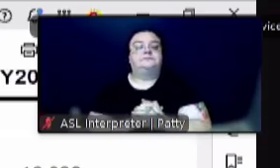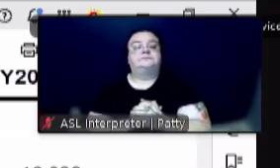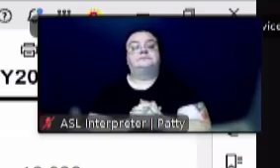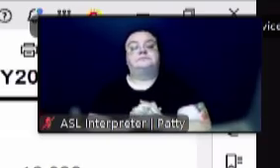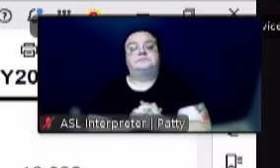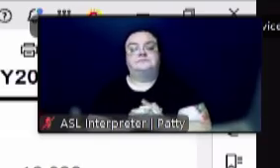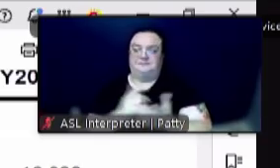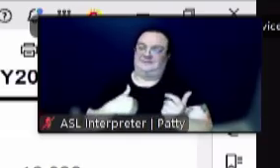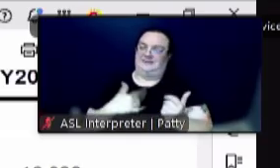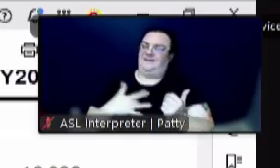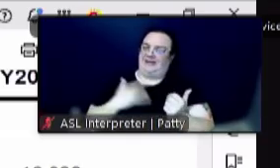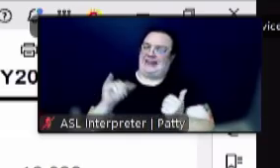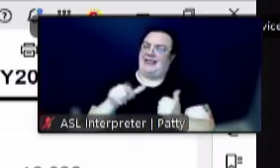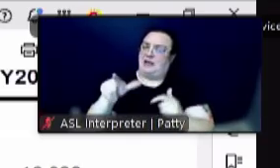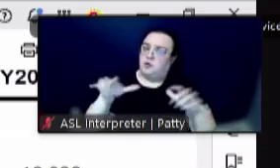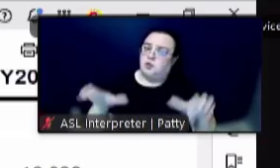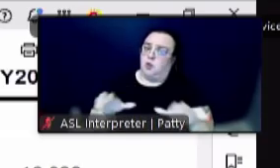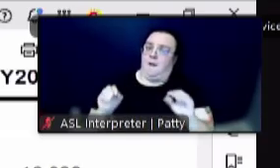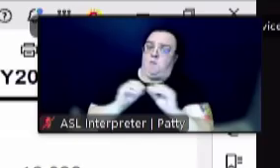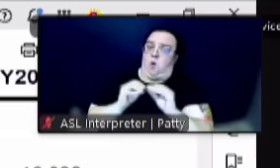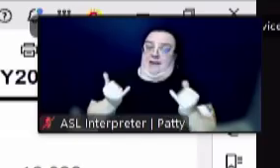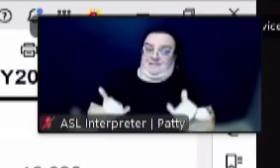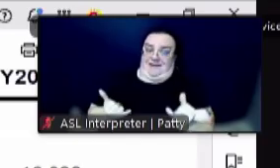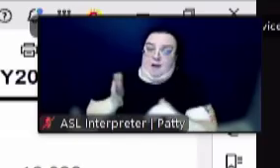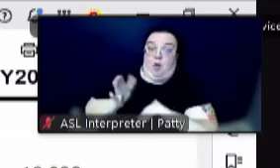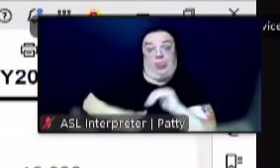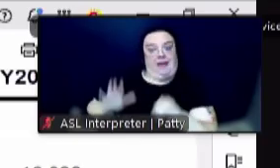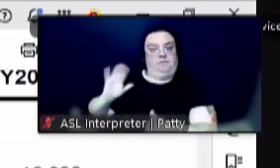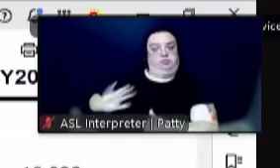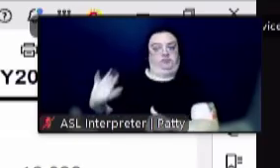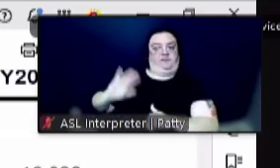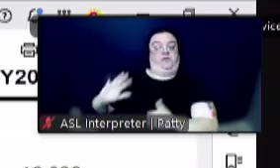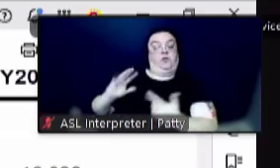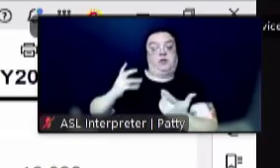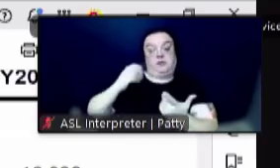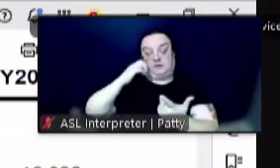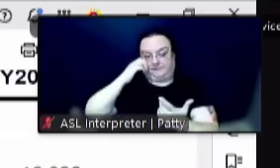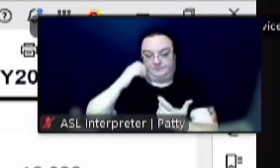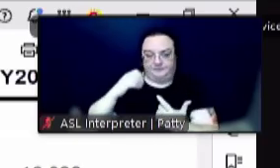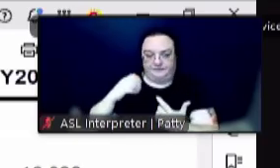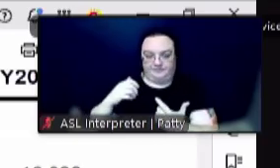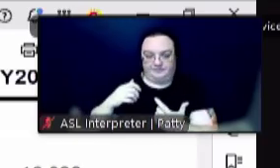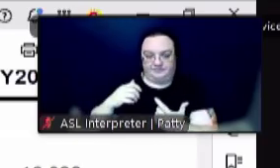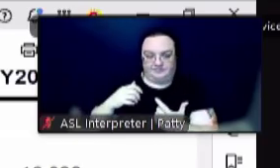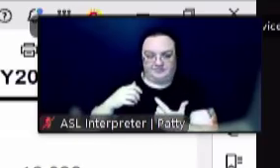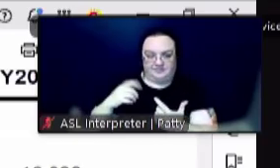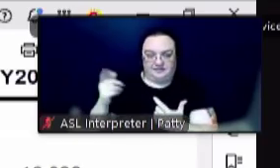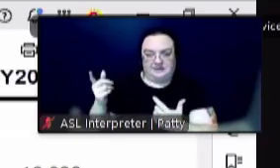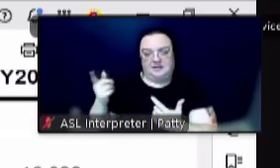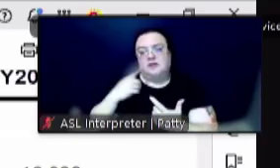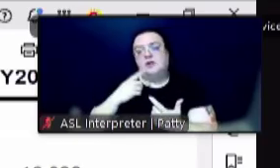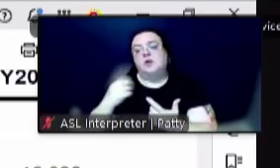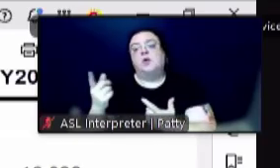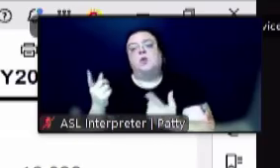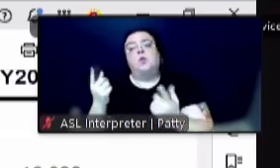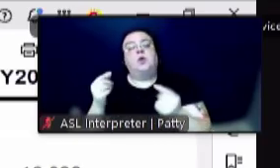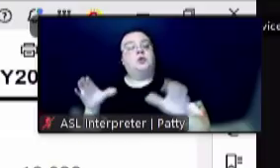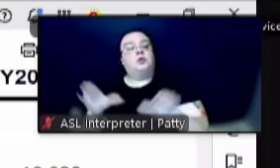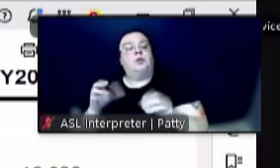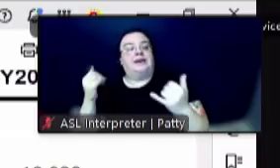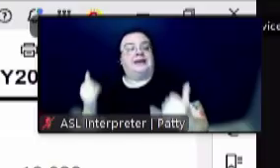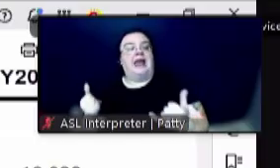Because I feel like they do more now than they used to do. so There's at least one or two Maybe extra what they're events. doing now is funded by, so is